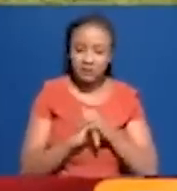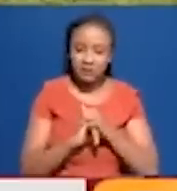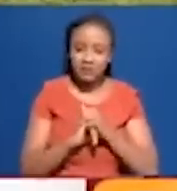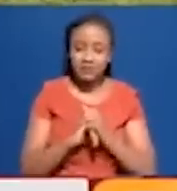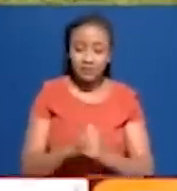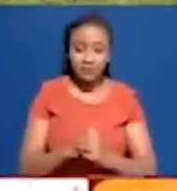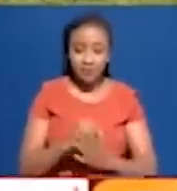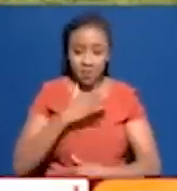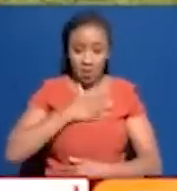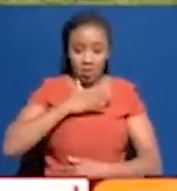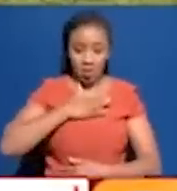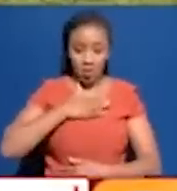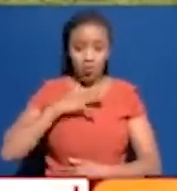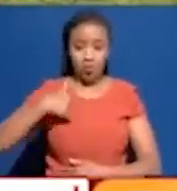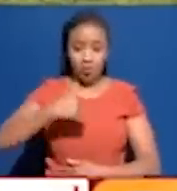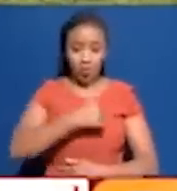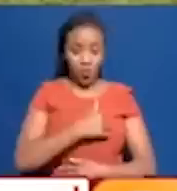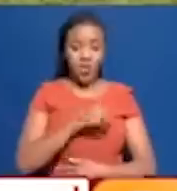wa wajumbe wa Western,